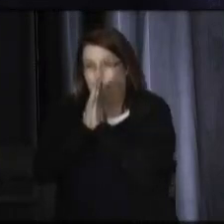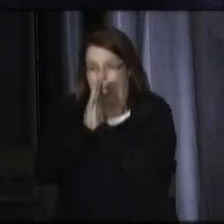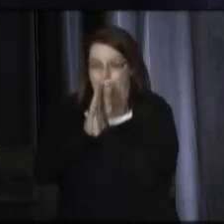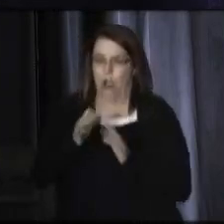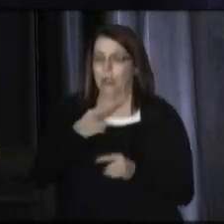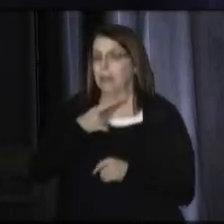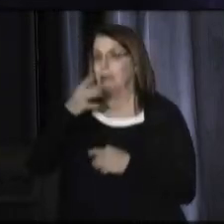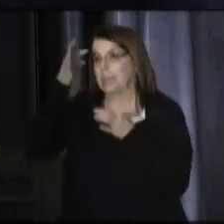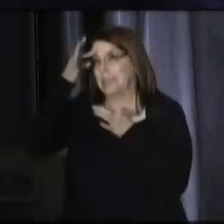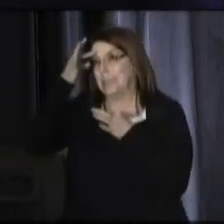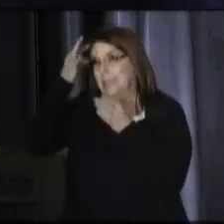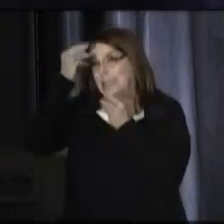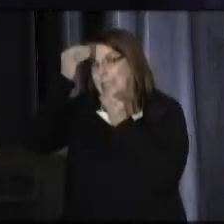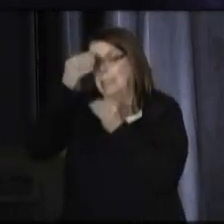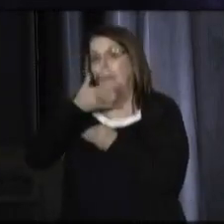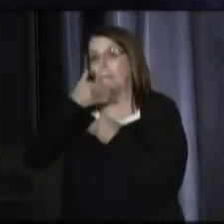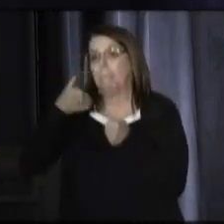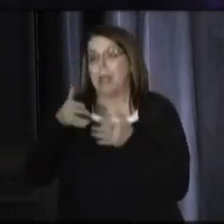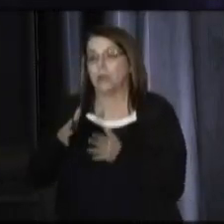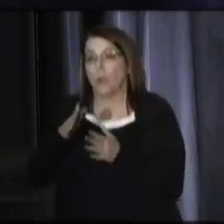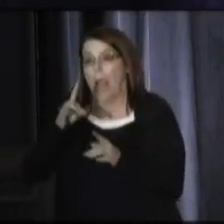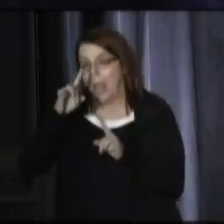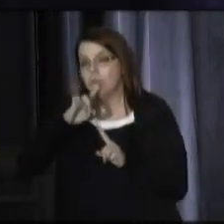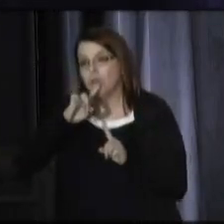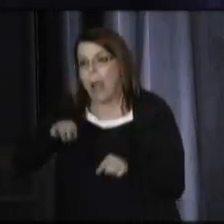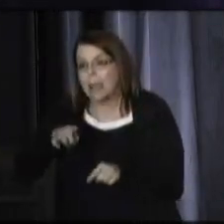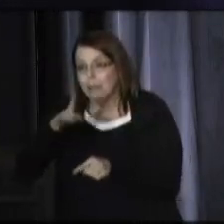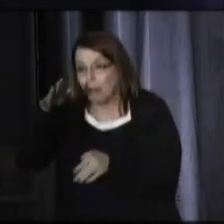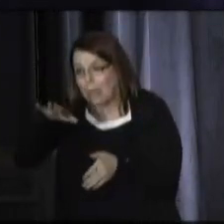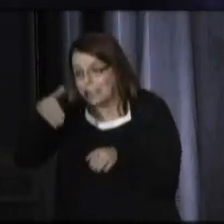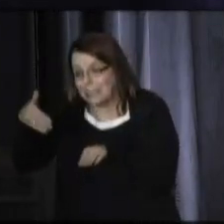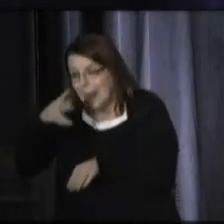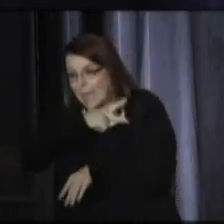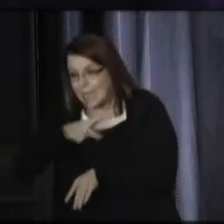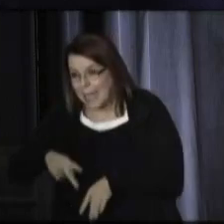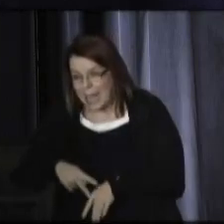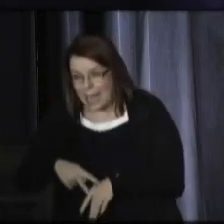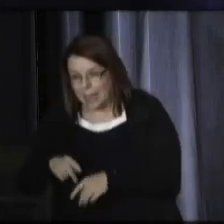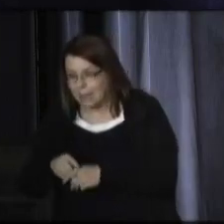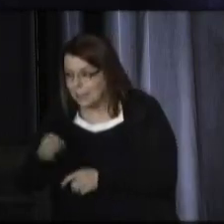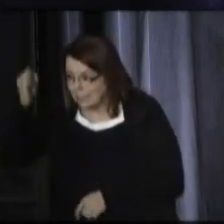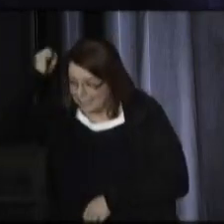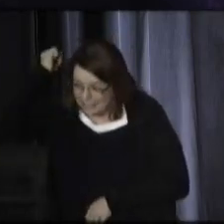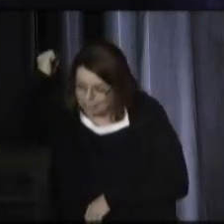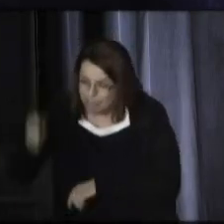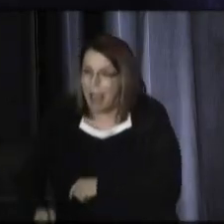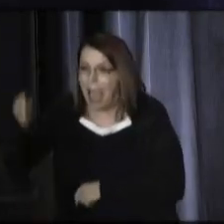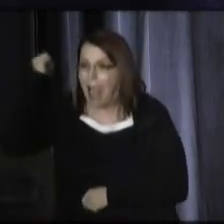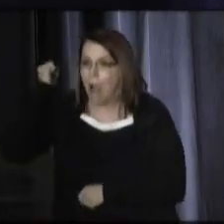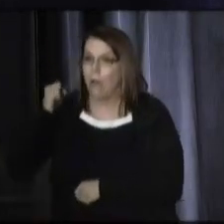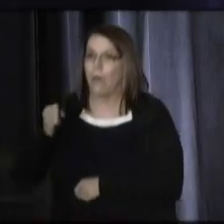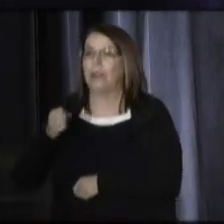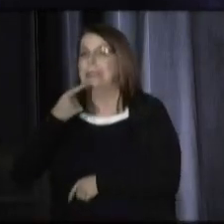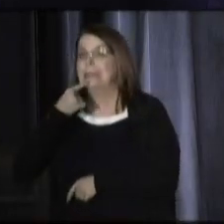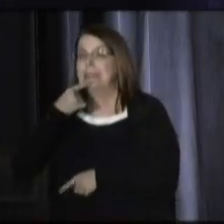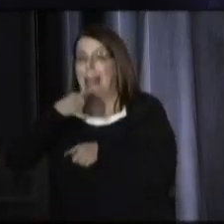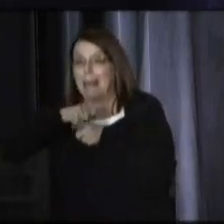the mound in the ground was no mushroom at all. When he says, it was a pile of shit.